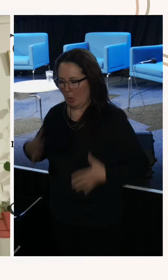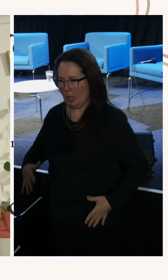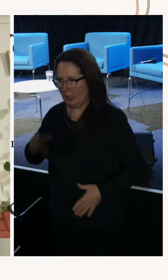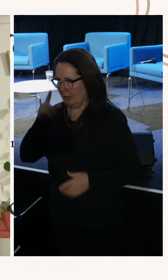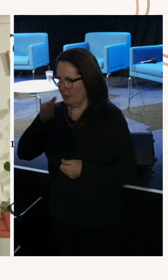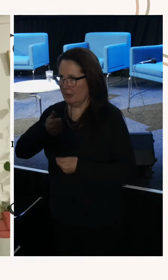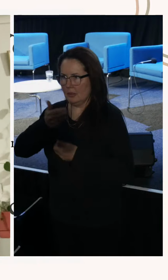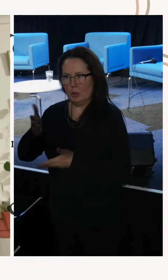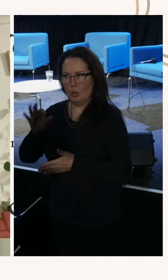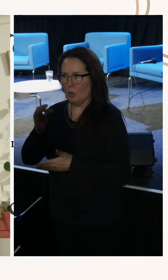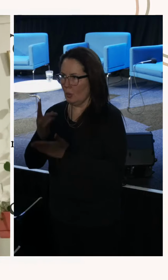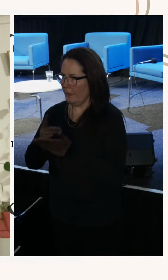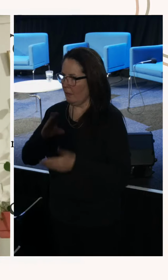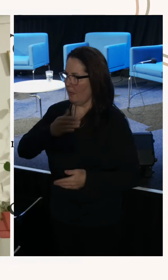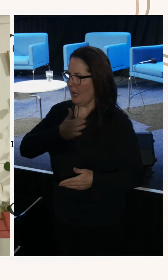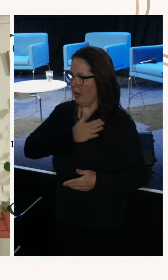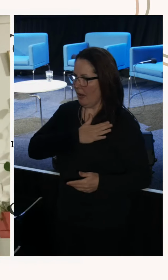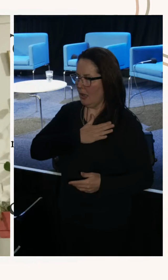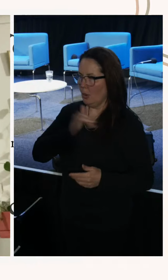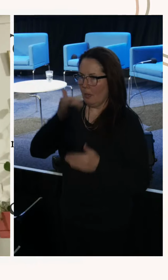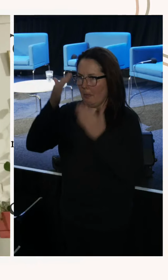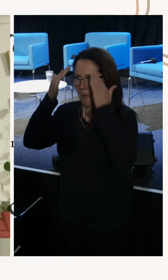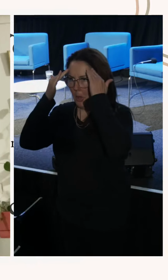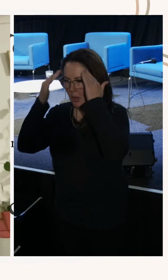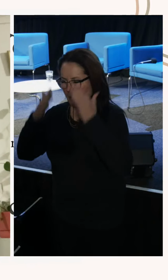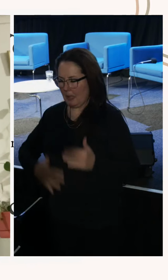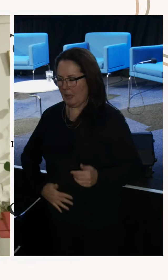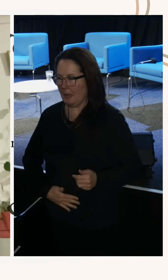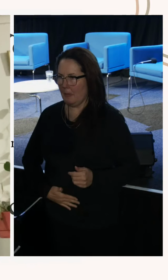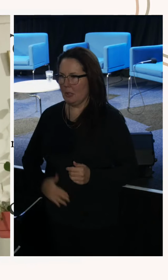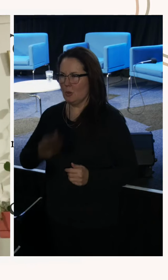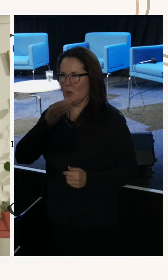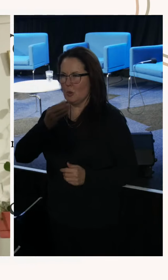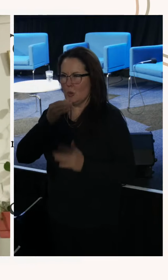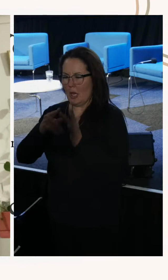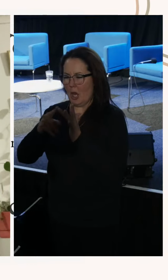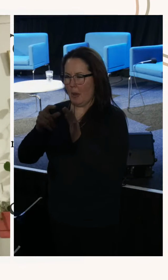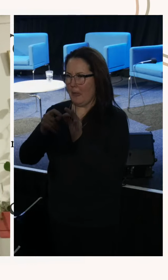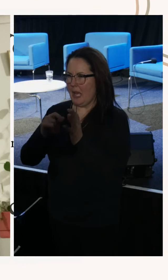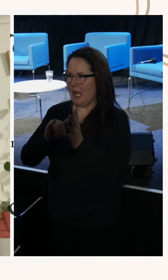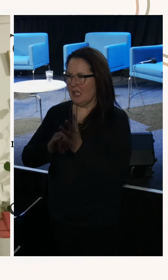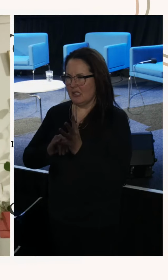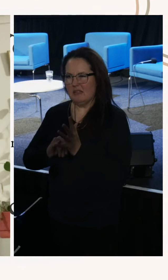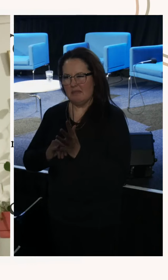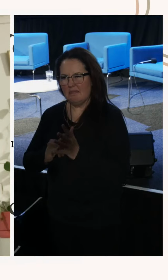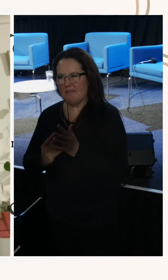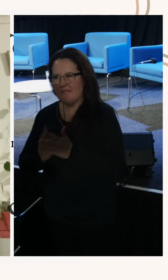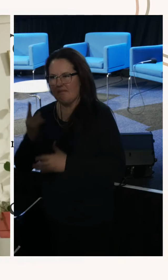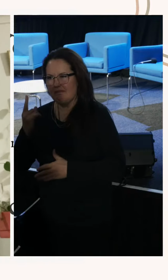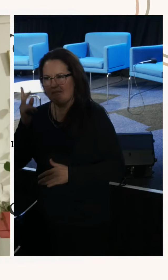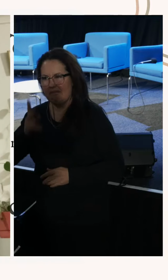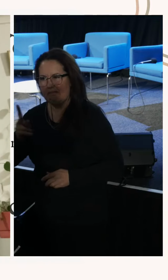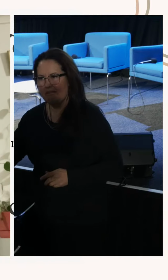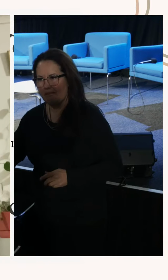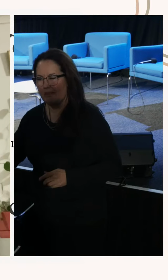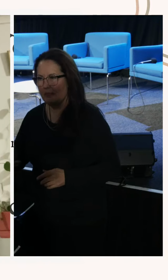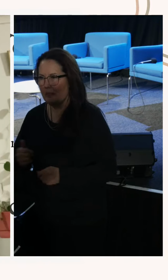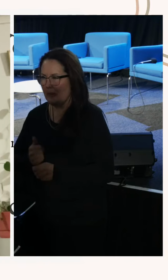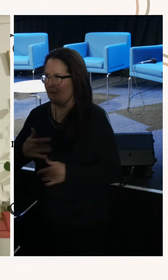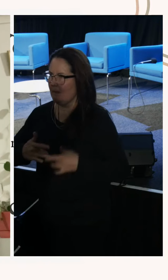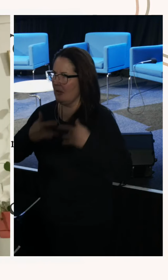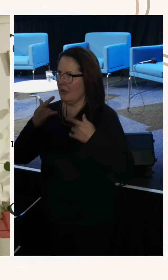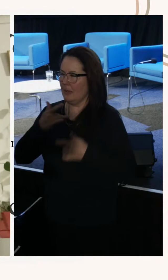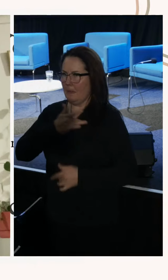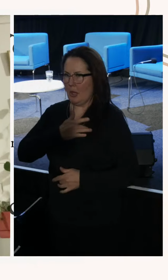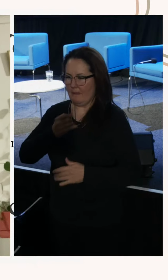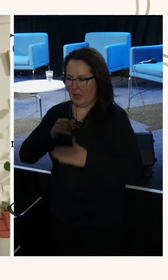of the mind and the heart, but my stomach, with its very Jewish IBS curses, felt these emotions deeply. There were so many